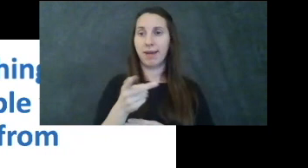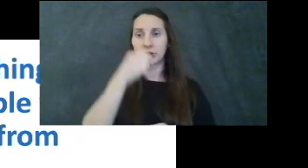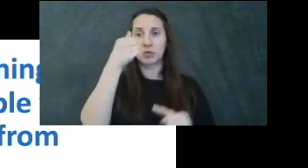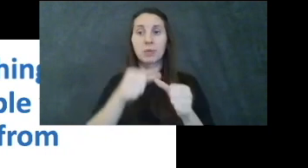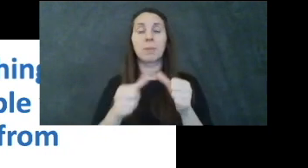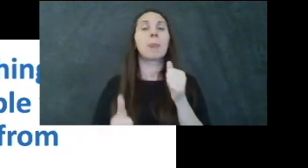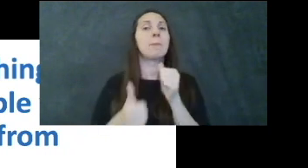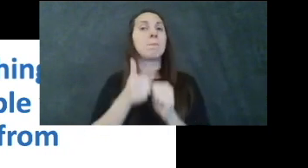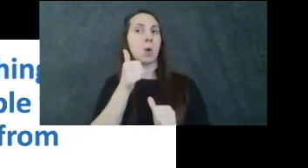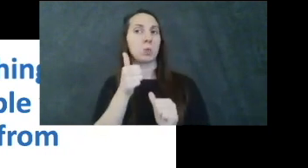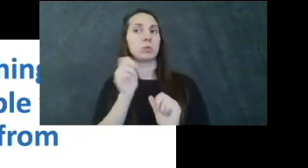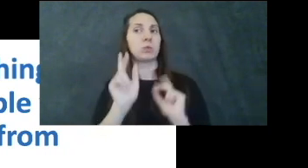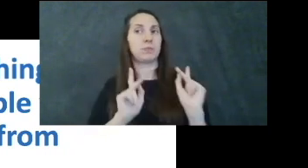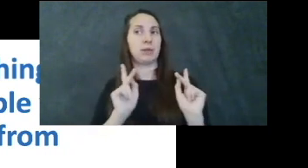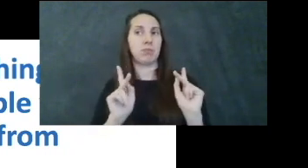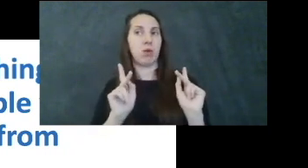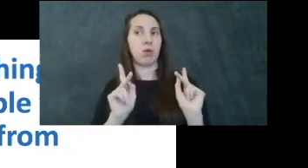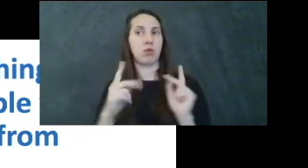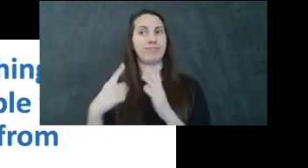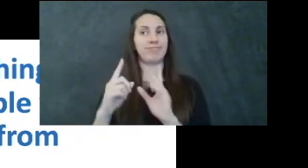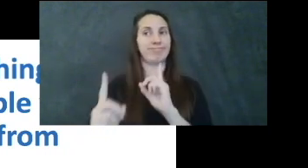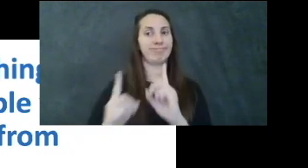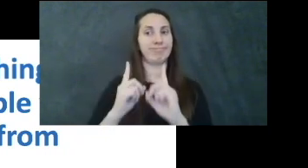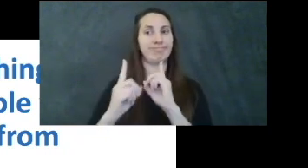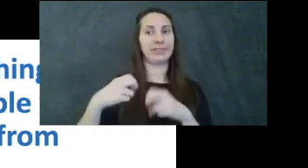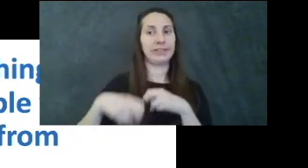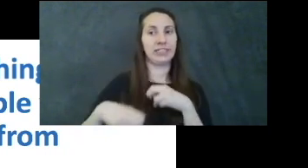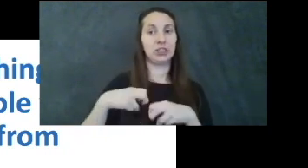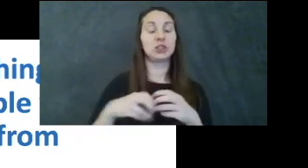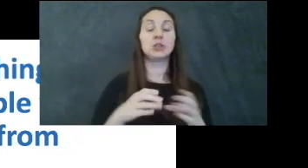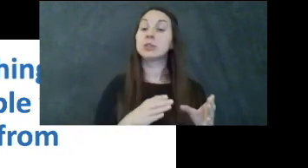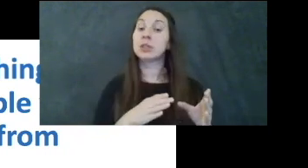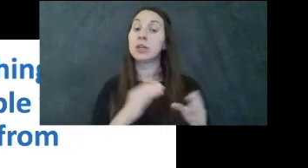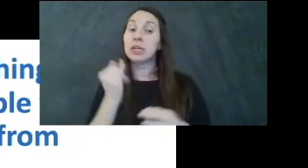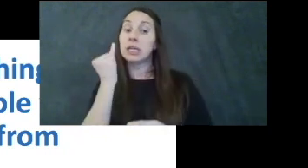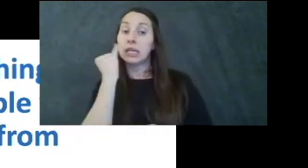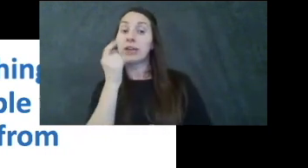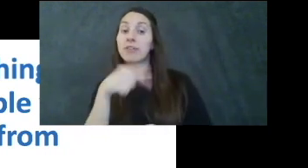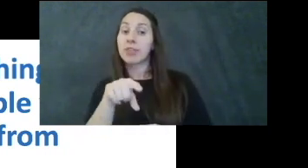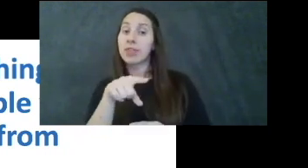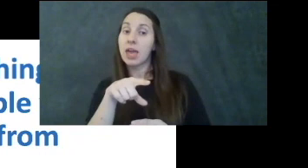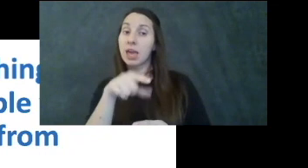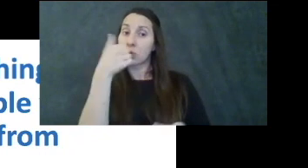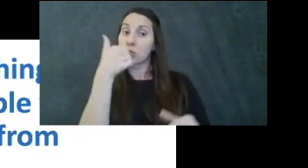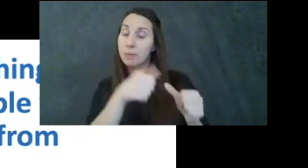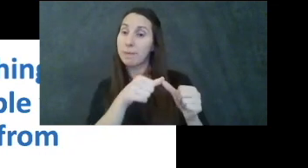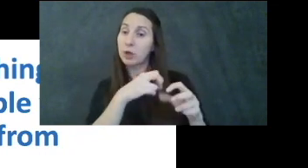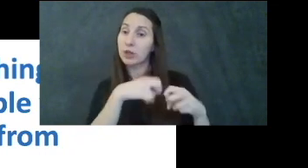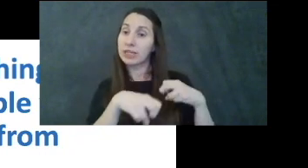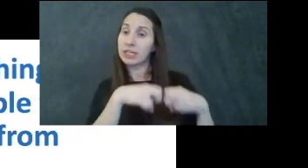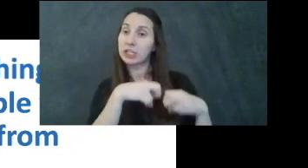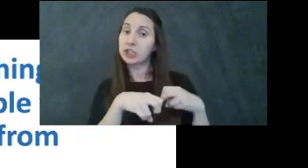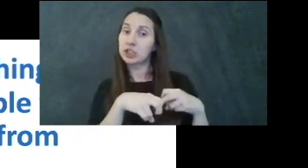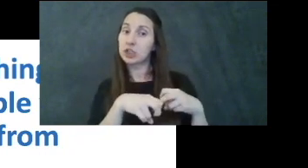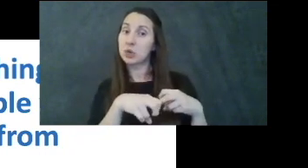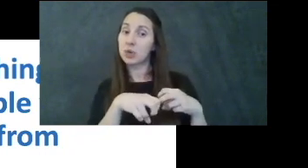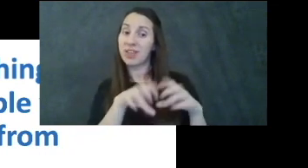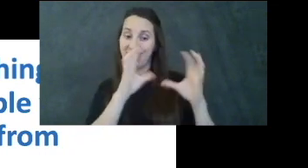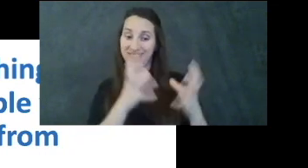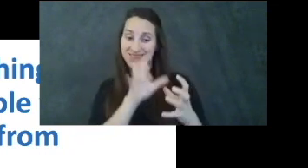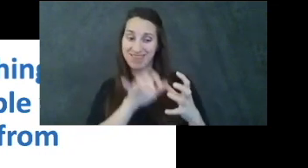issues. Among those who had heard and read something about the issue, 53% voted for Biden